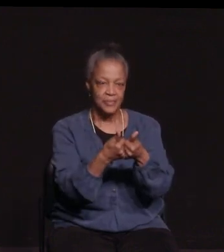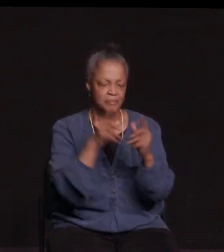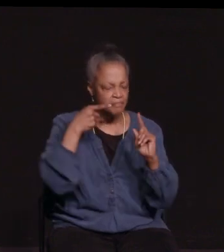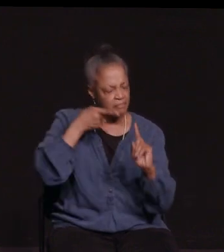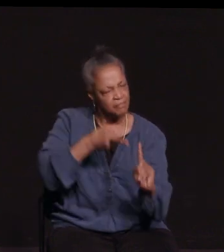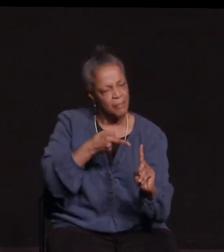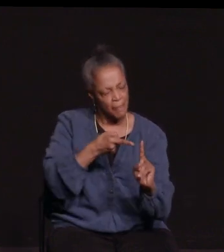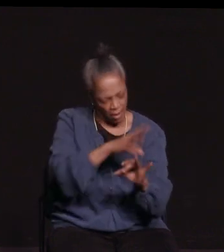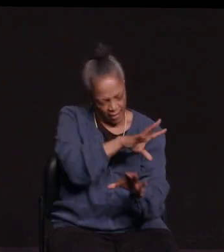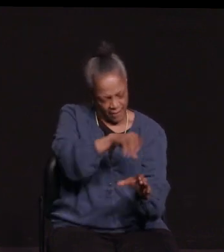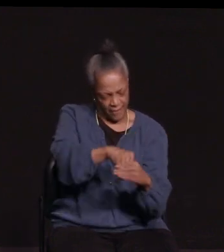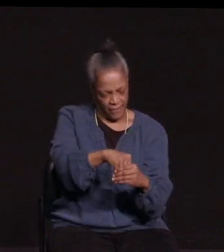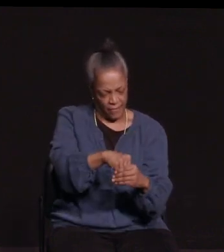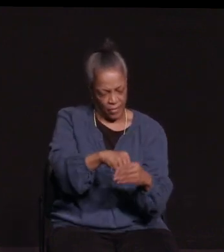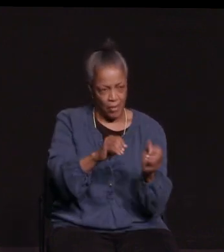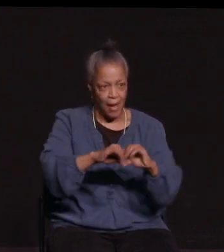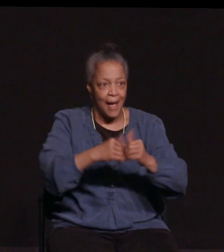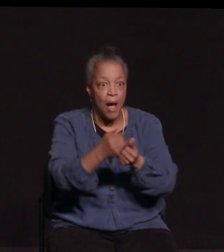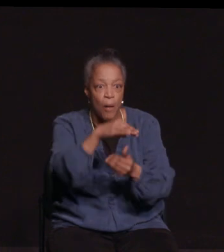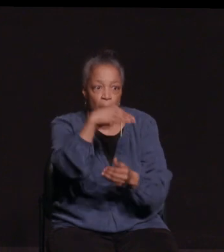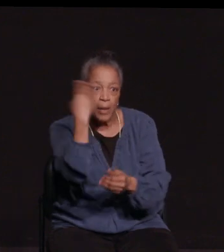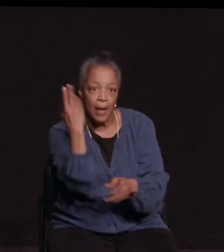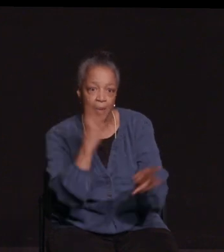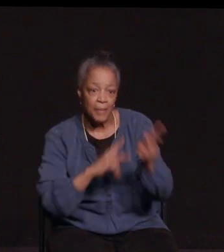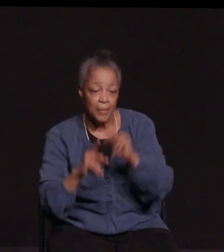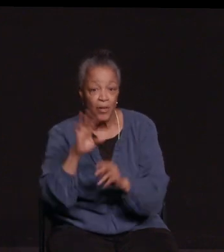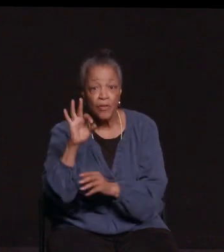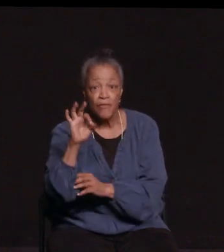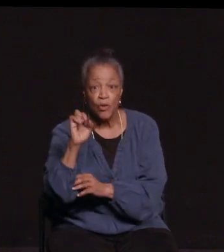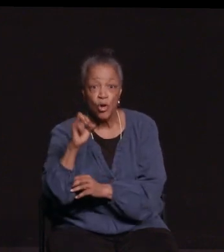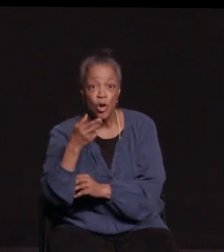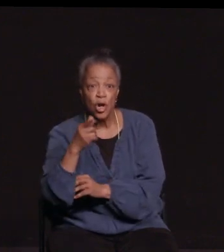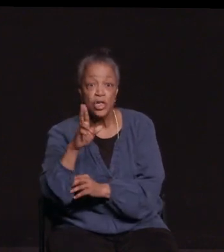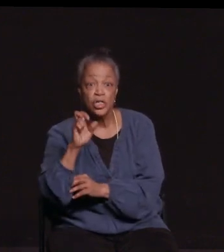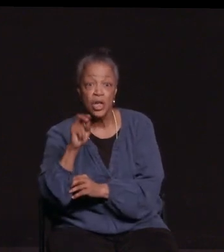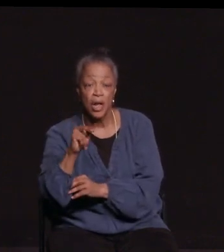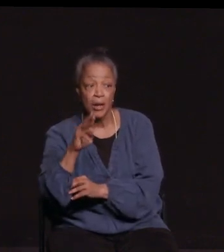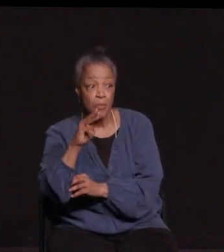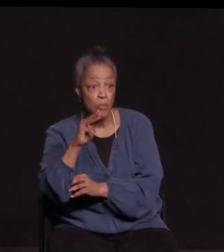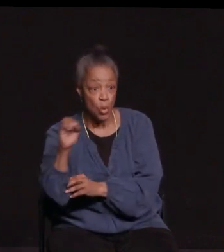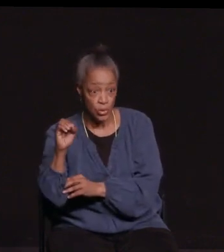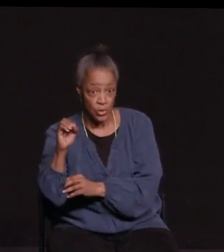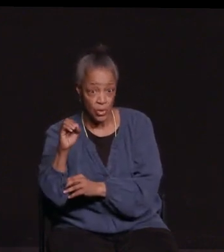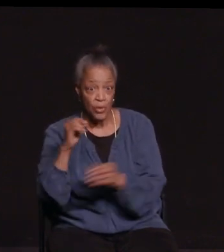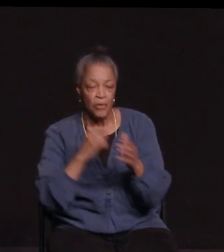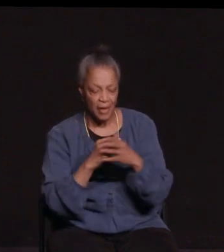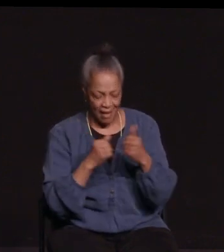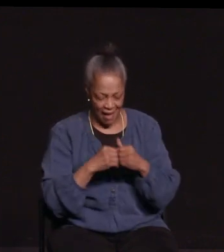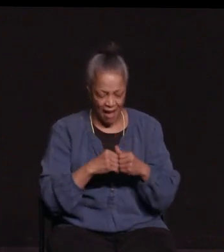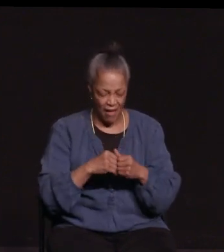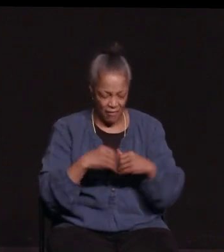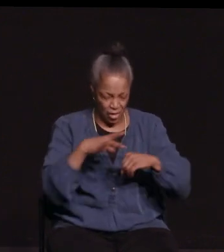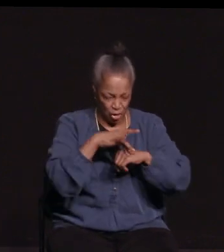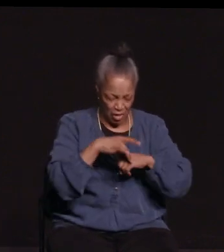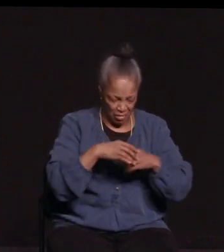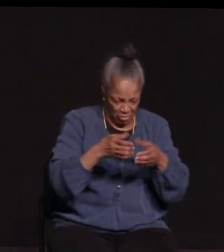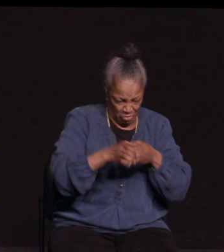he engages how black subjects in Ferguson, Missouri, reorder sedimented geographies of